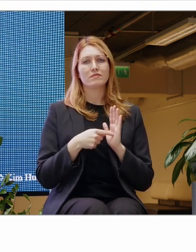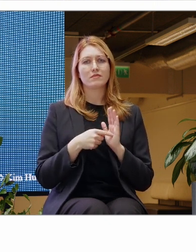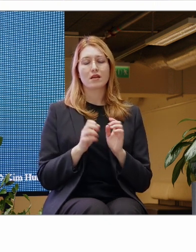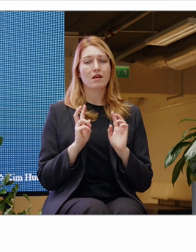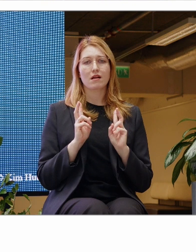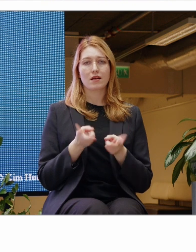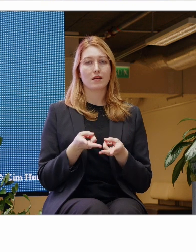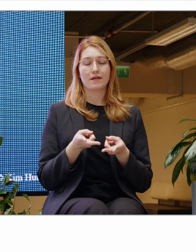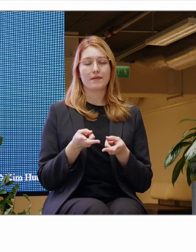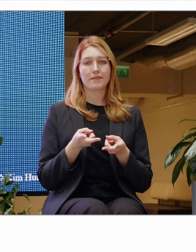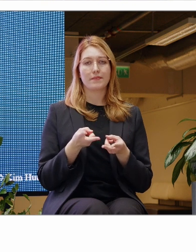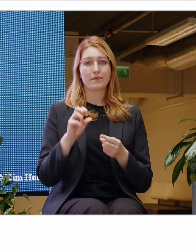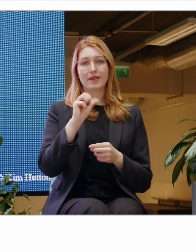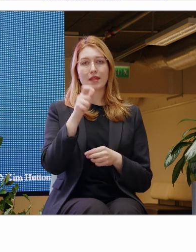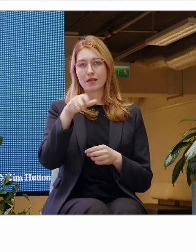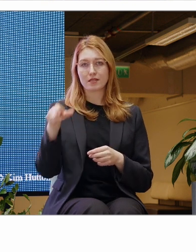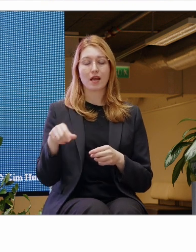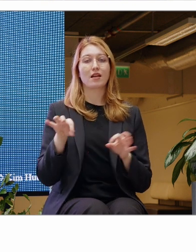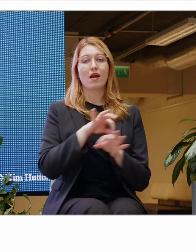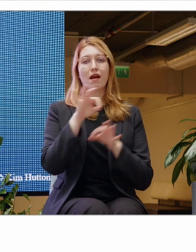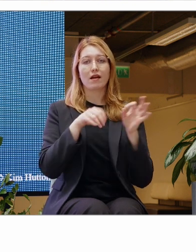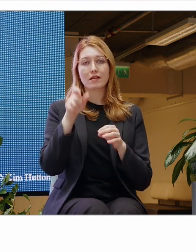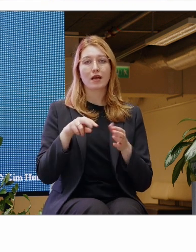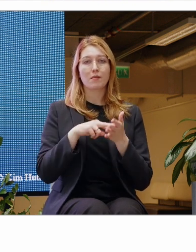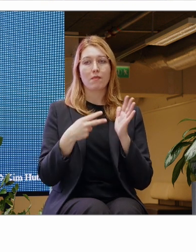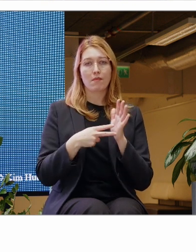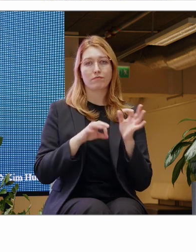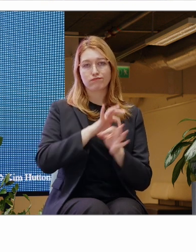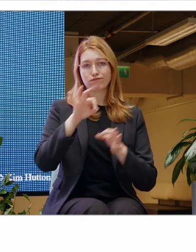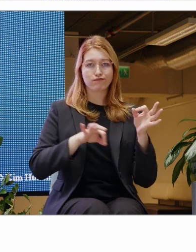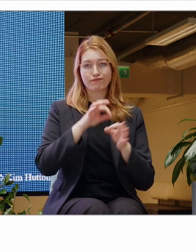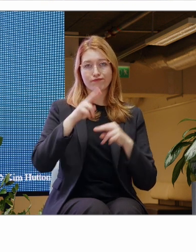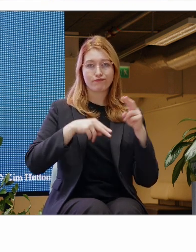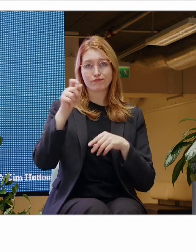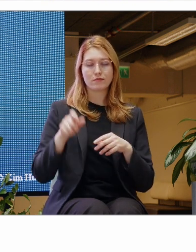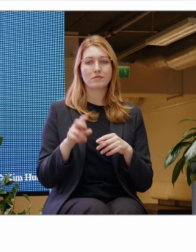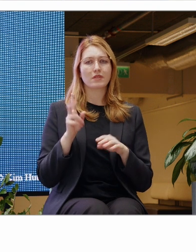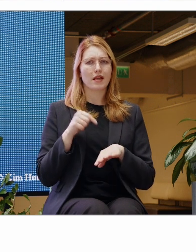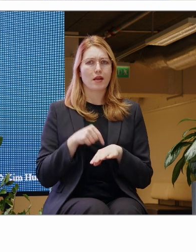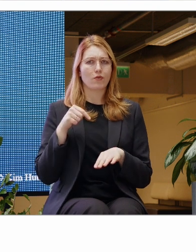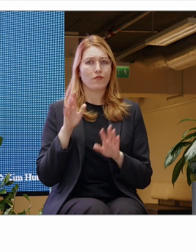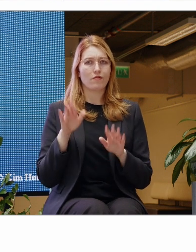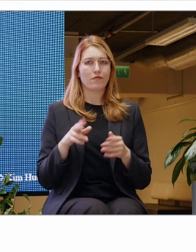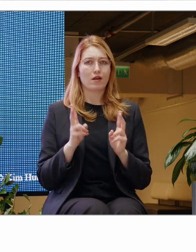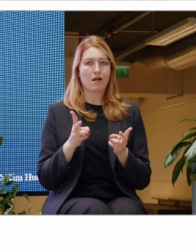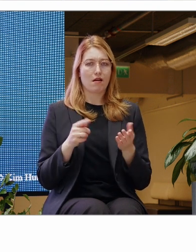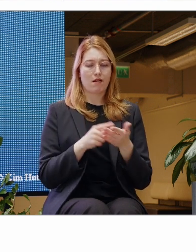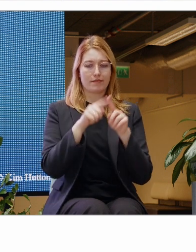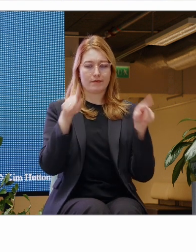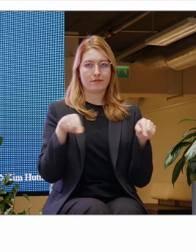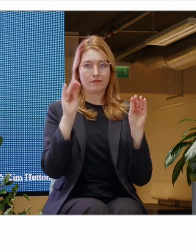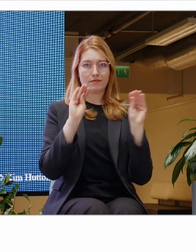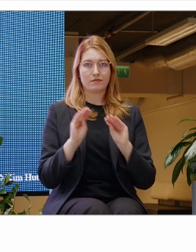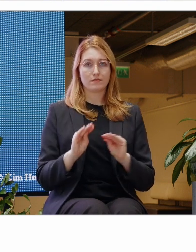how, as designers, architects, planners, do you empathize? You can do an empathy map, you can